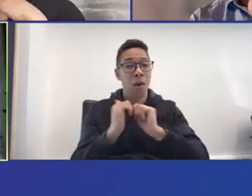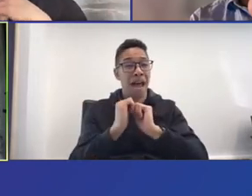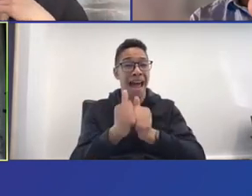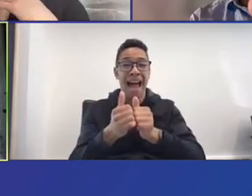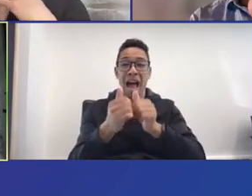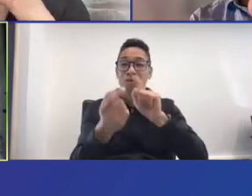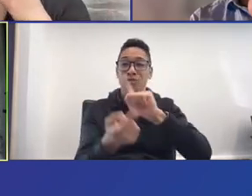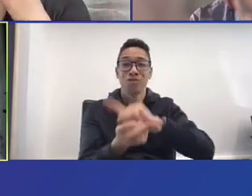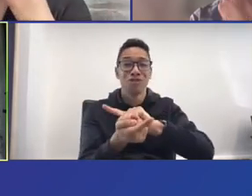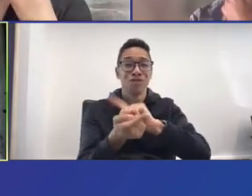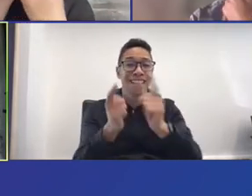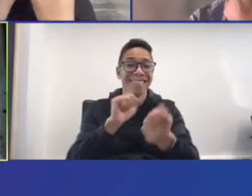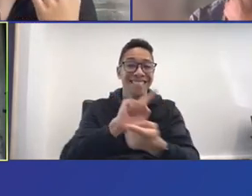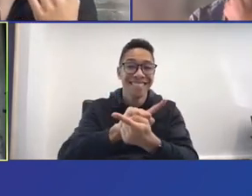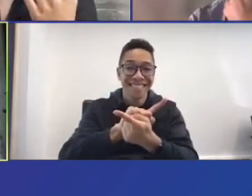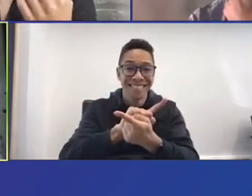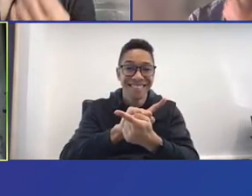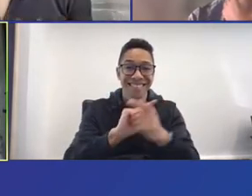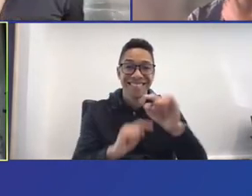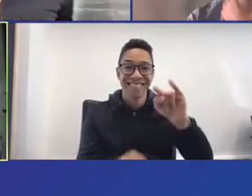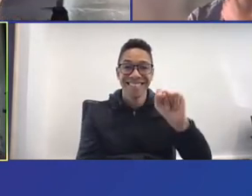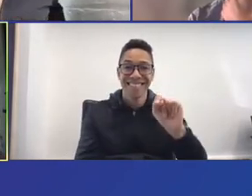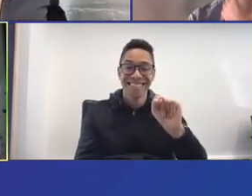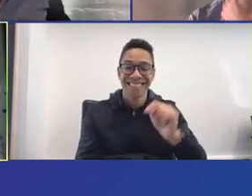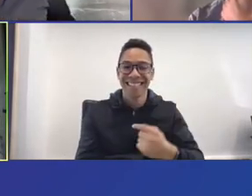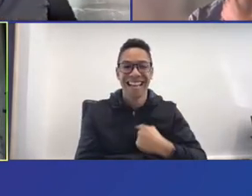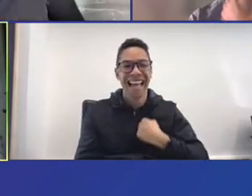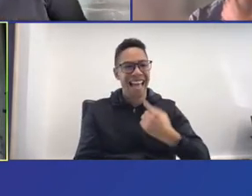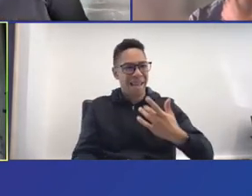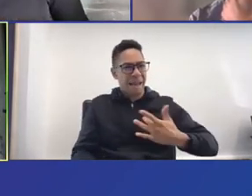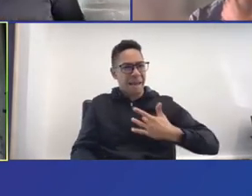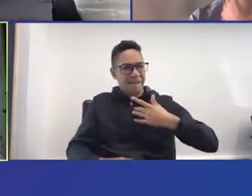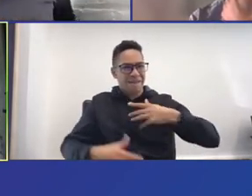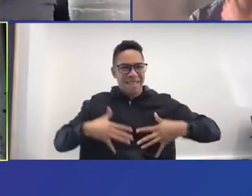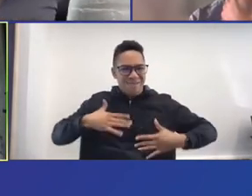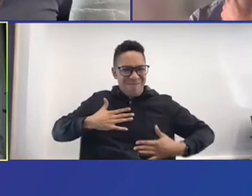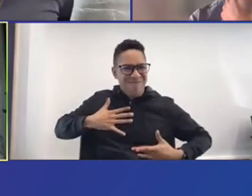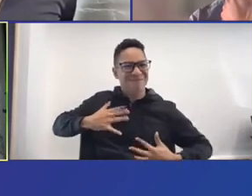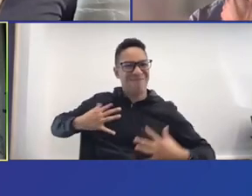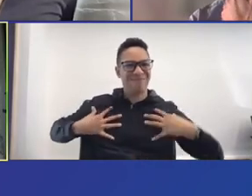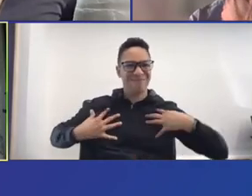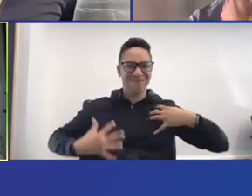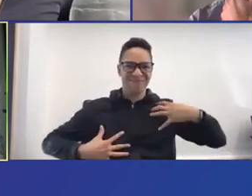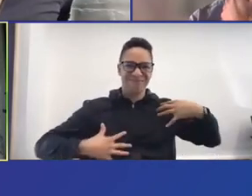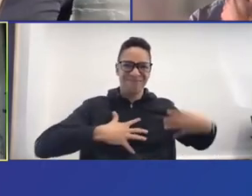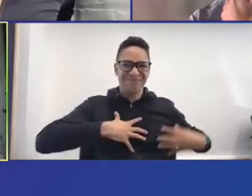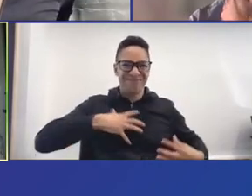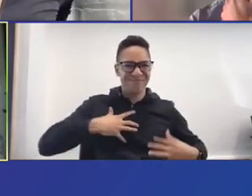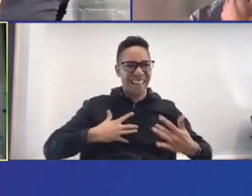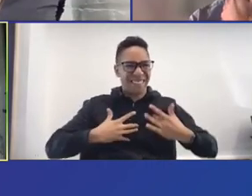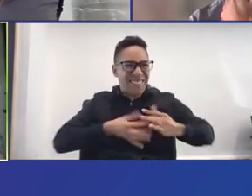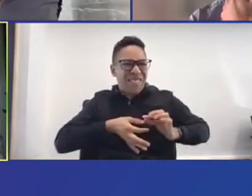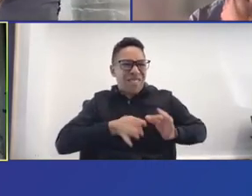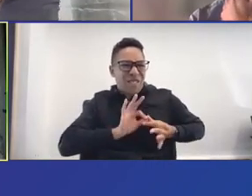translation is like, I'm feeling the translation in different members of my body.